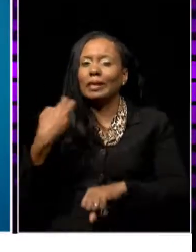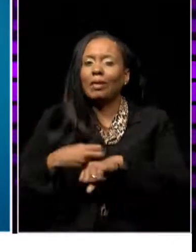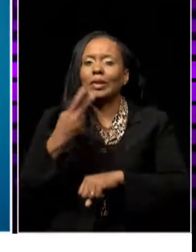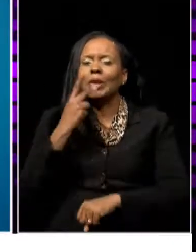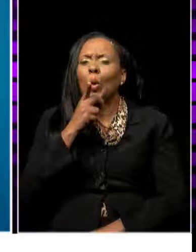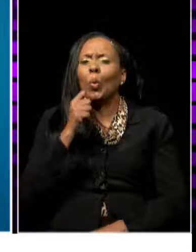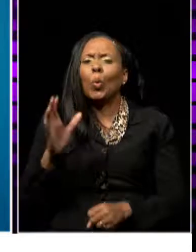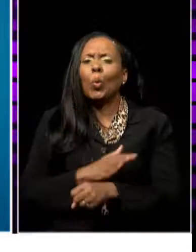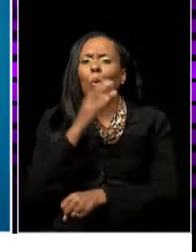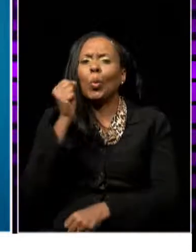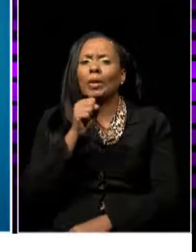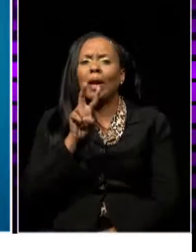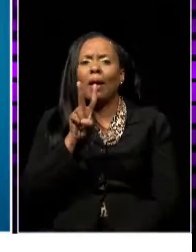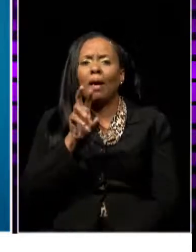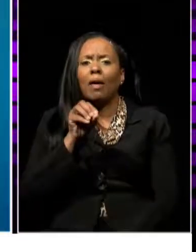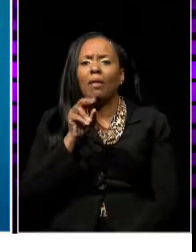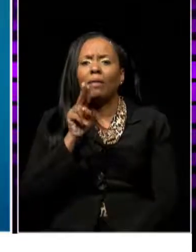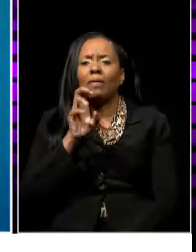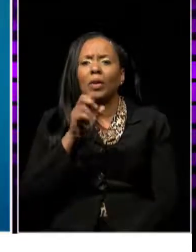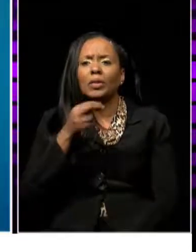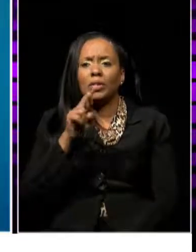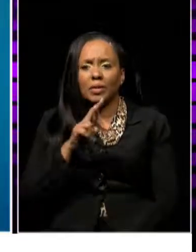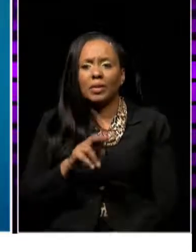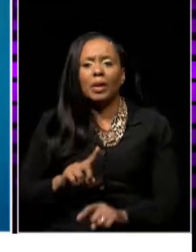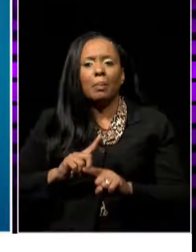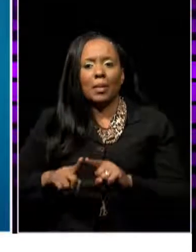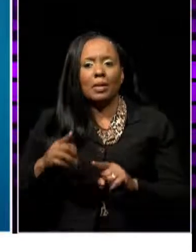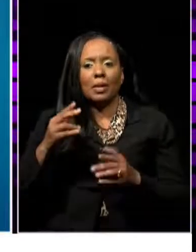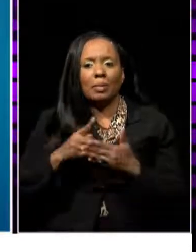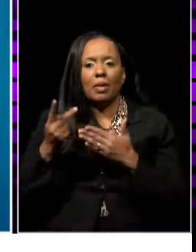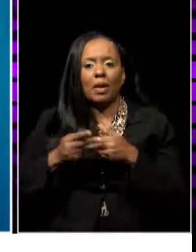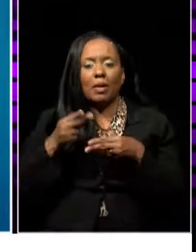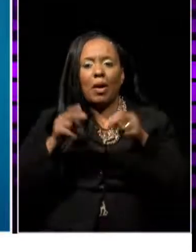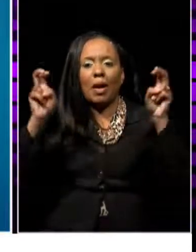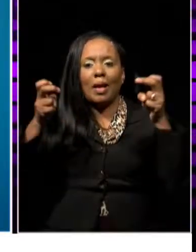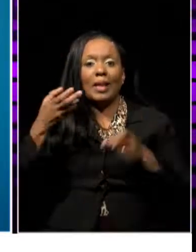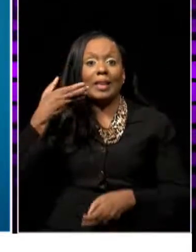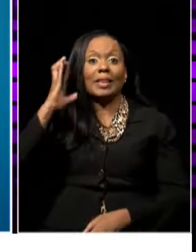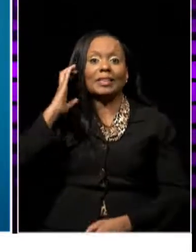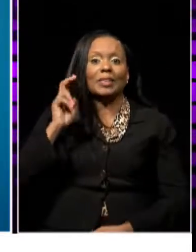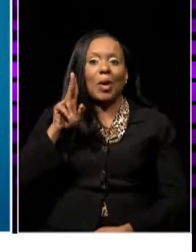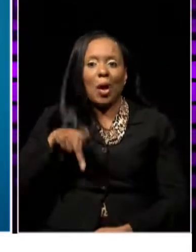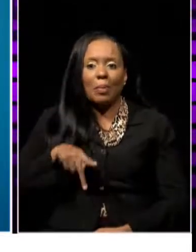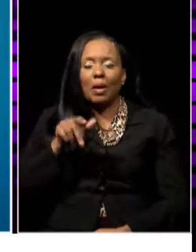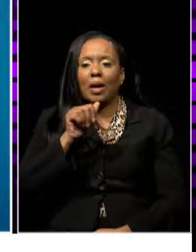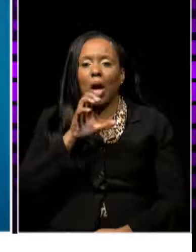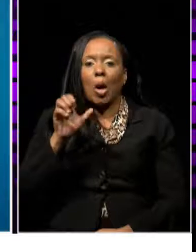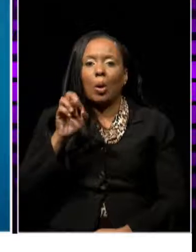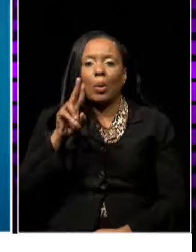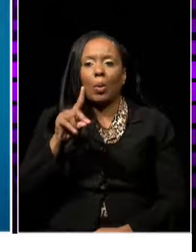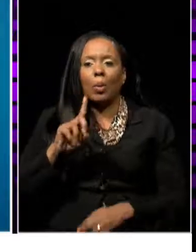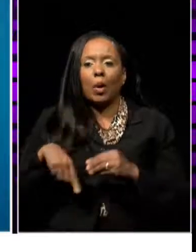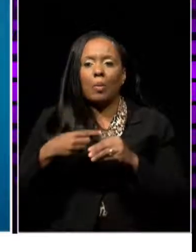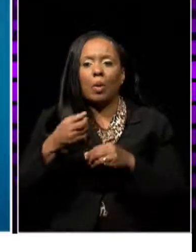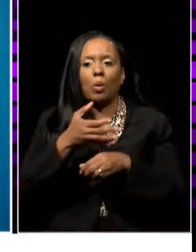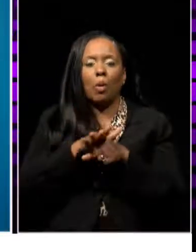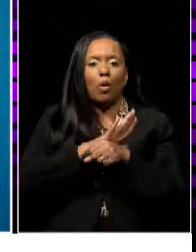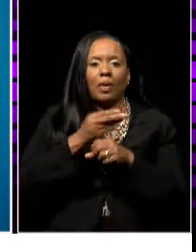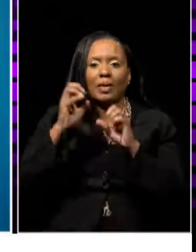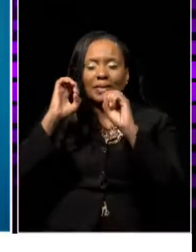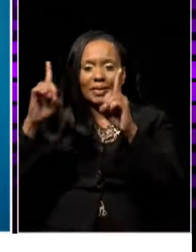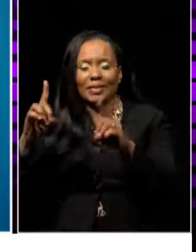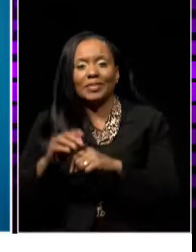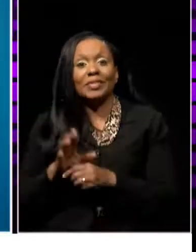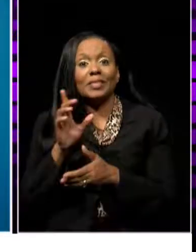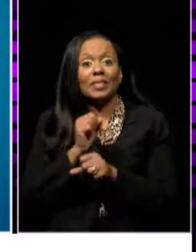this voucher. But this has been the Listen Up a Card show, navigating through the online environment during COVID. Next week, join us